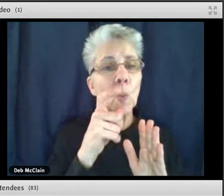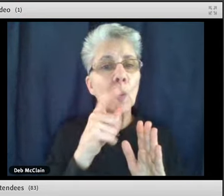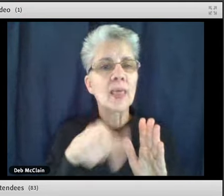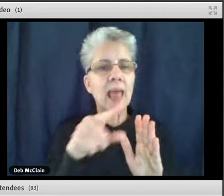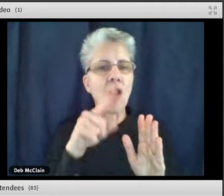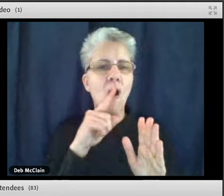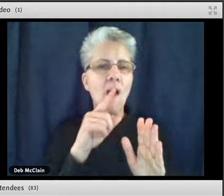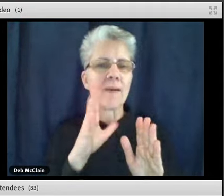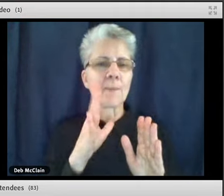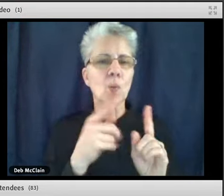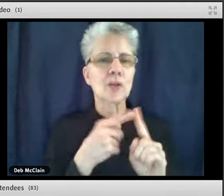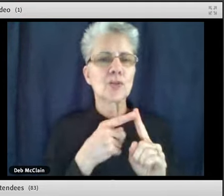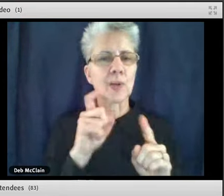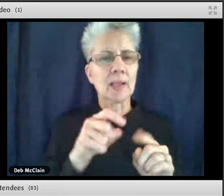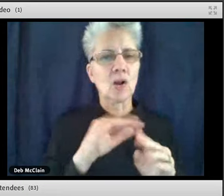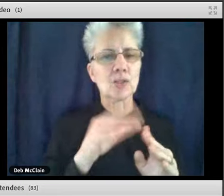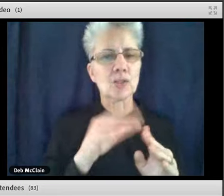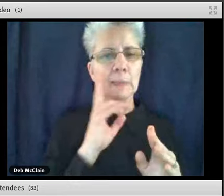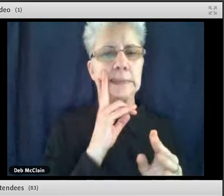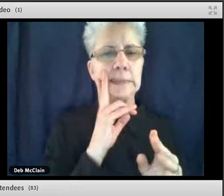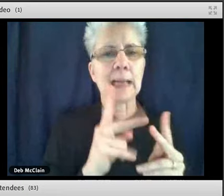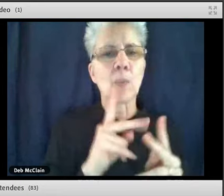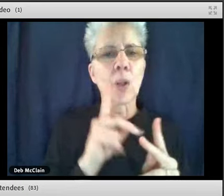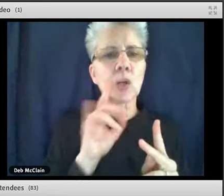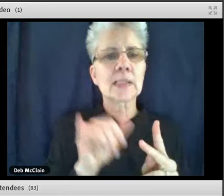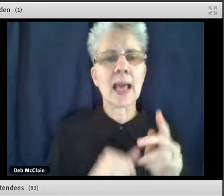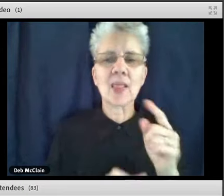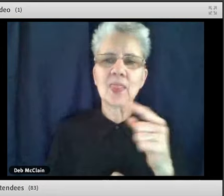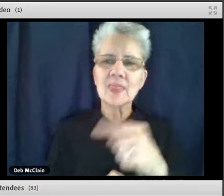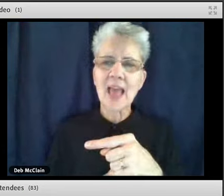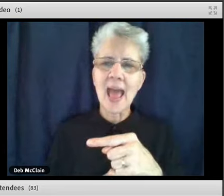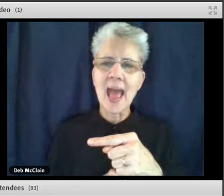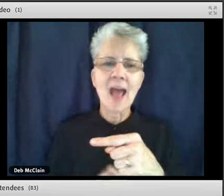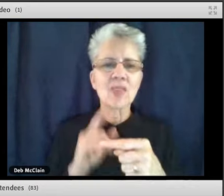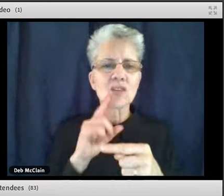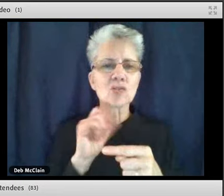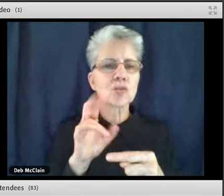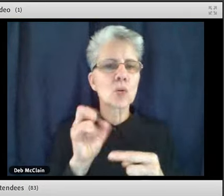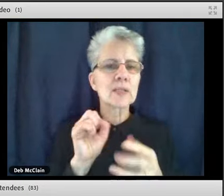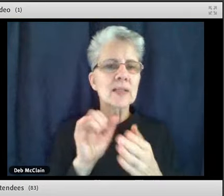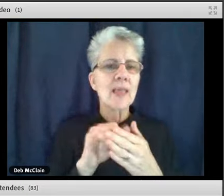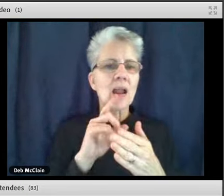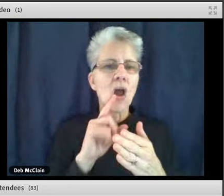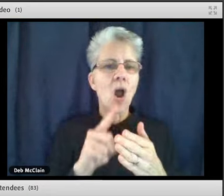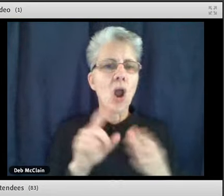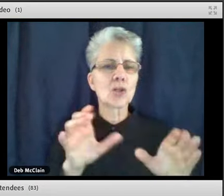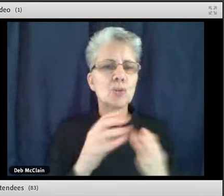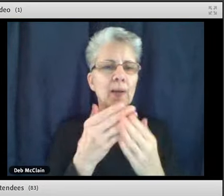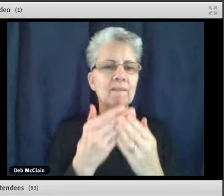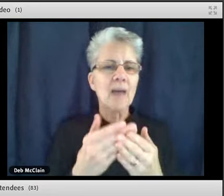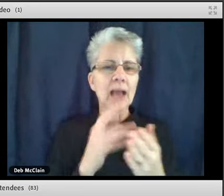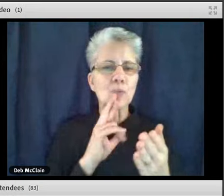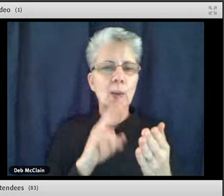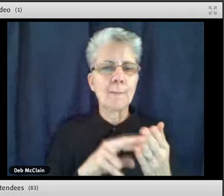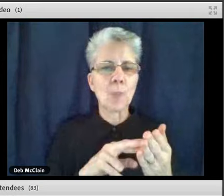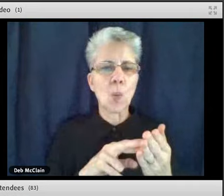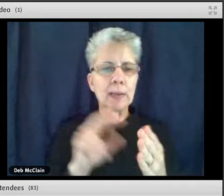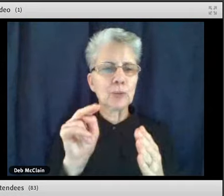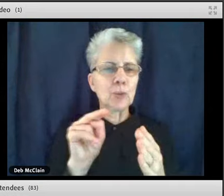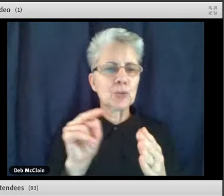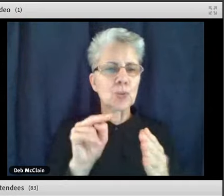But again, all this being said, you still have to look at the article level. So these are the places I go to for the news. The